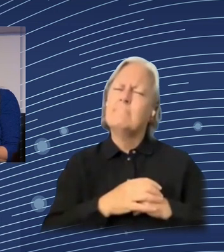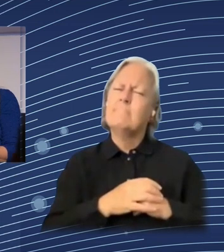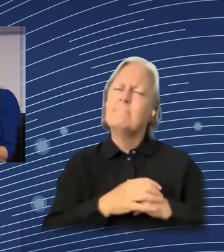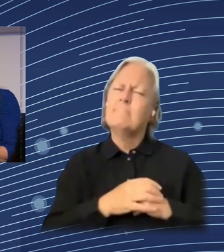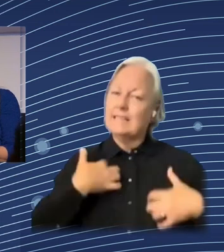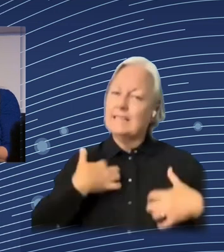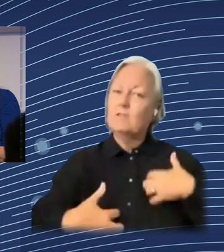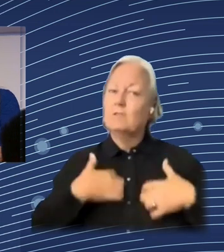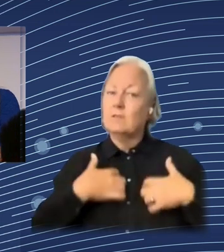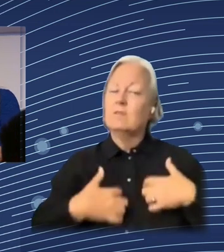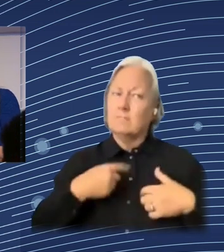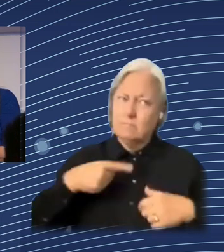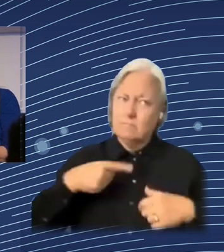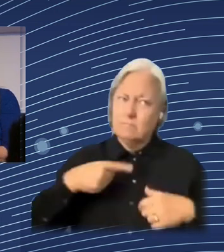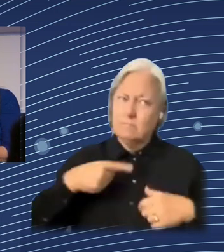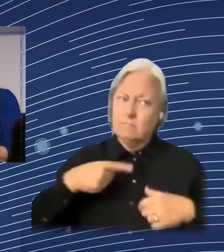us, because